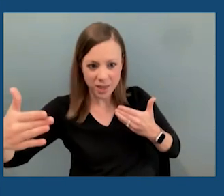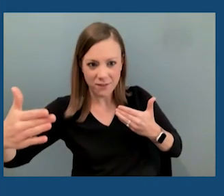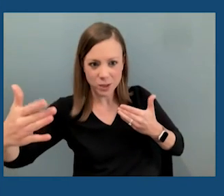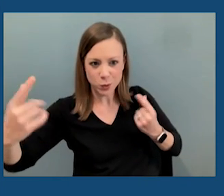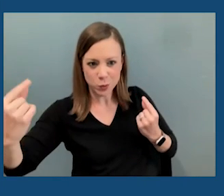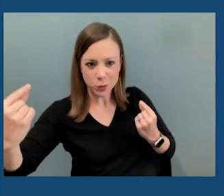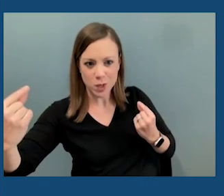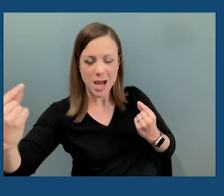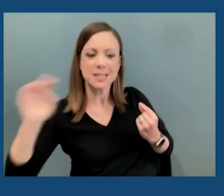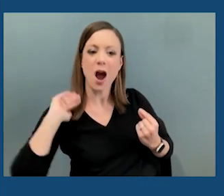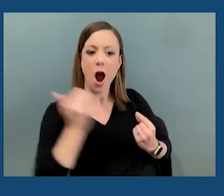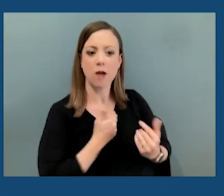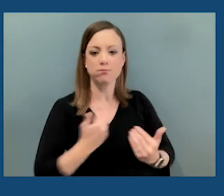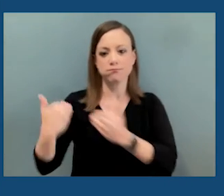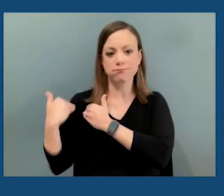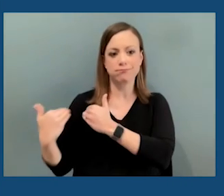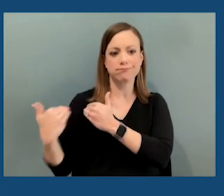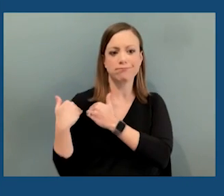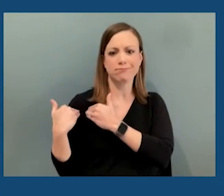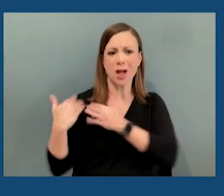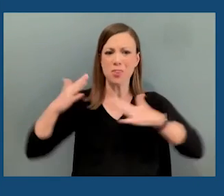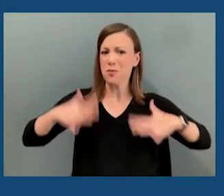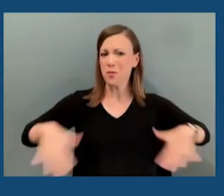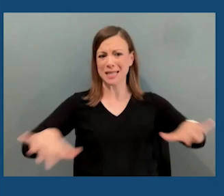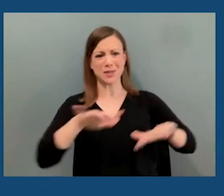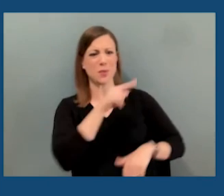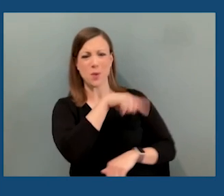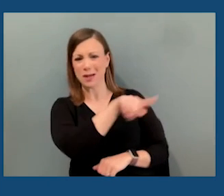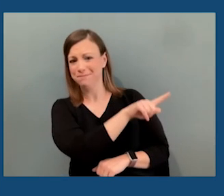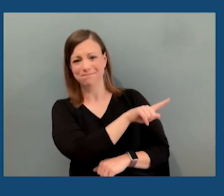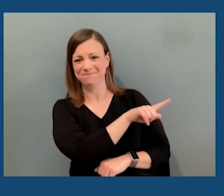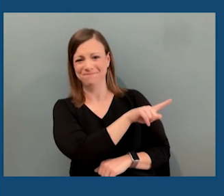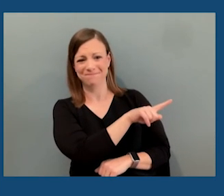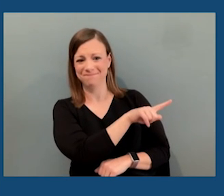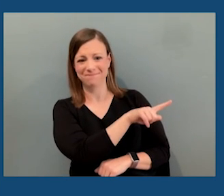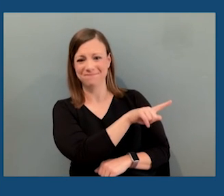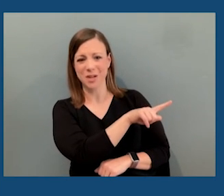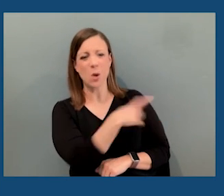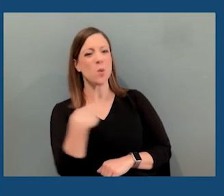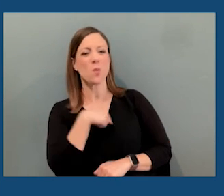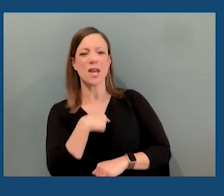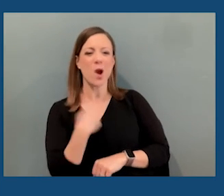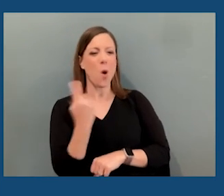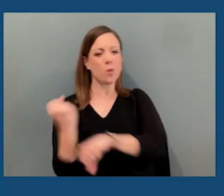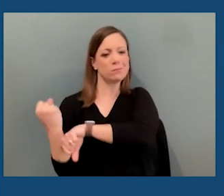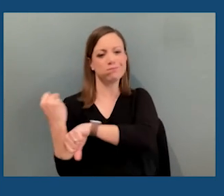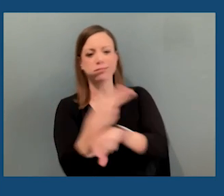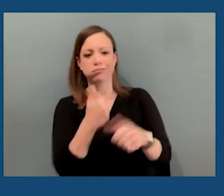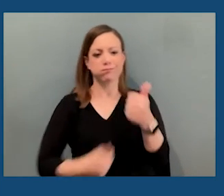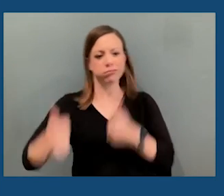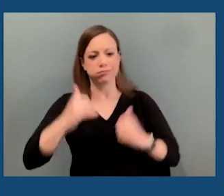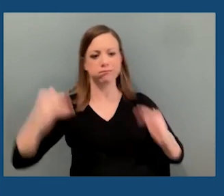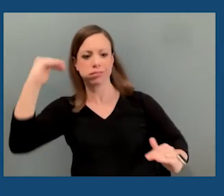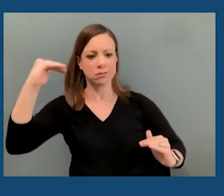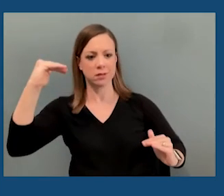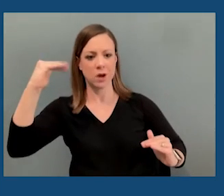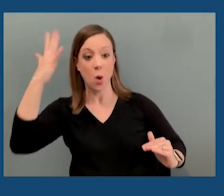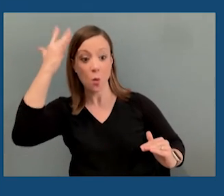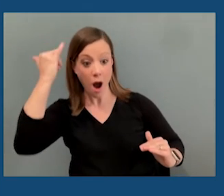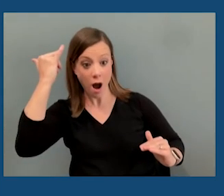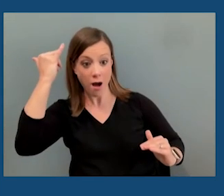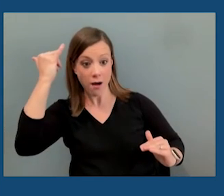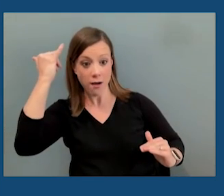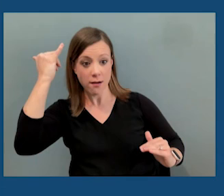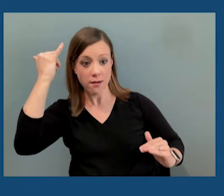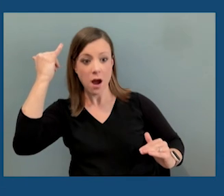say to the rest of the world, we'll always be the best, because we're